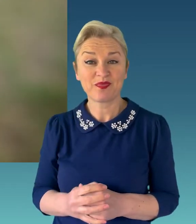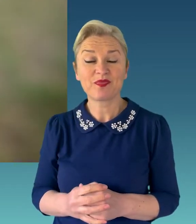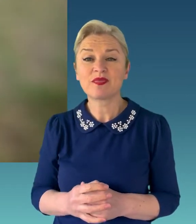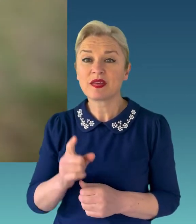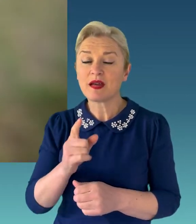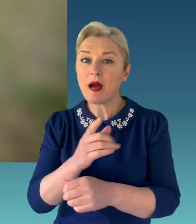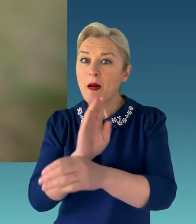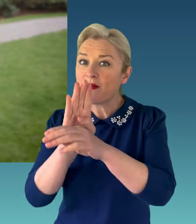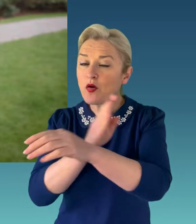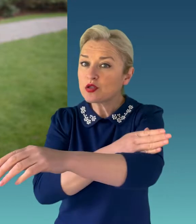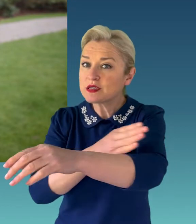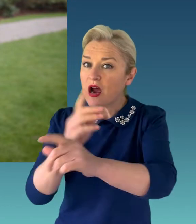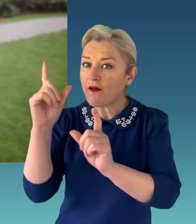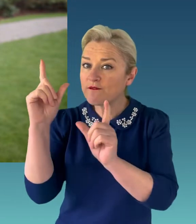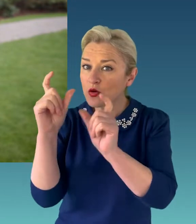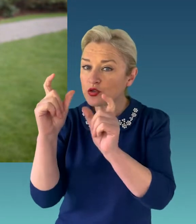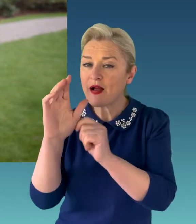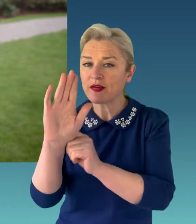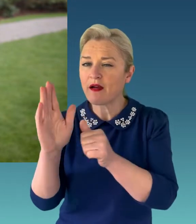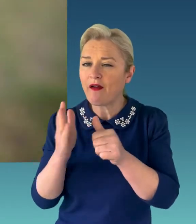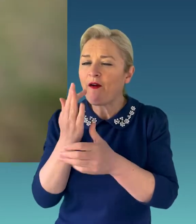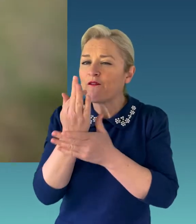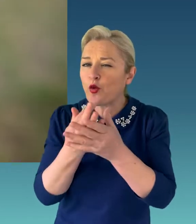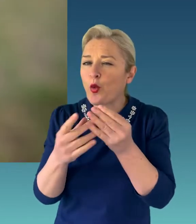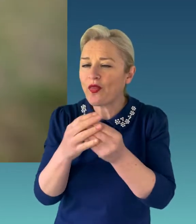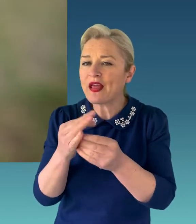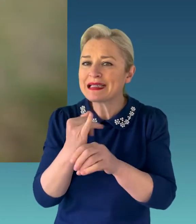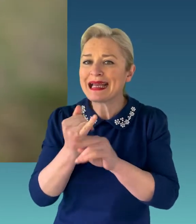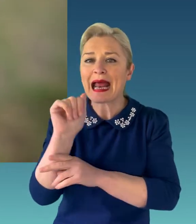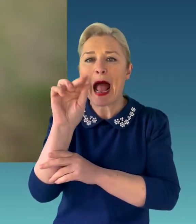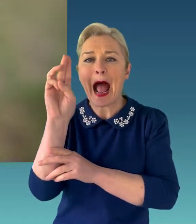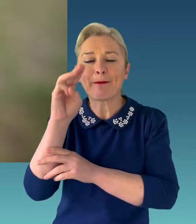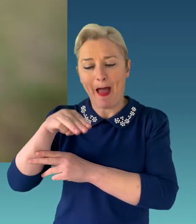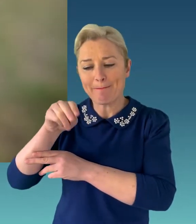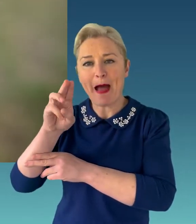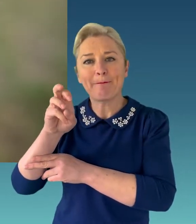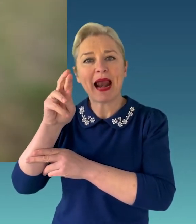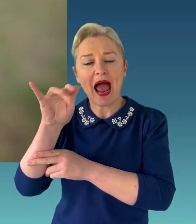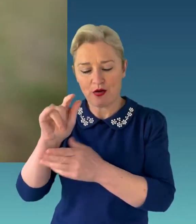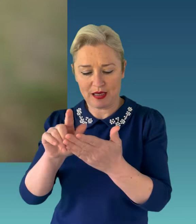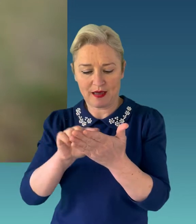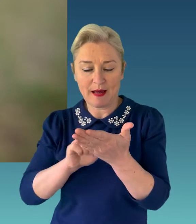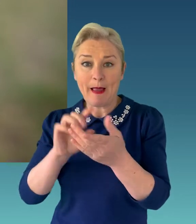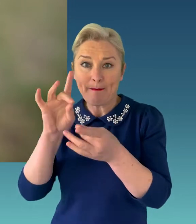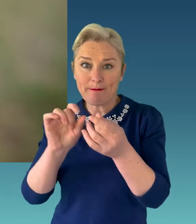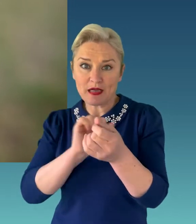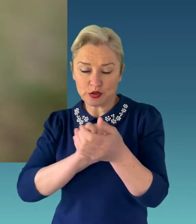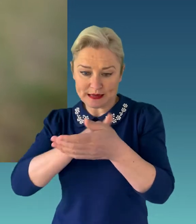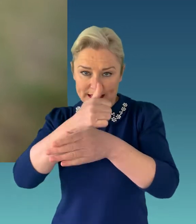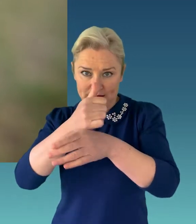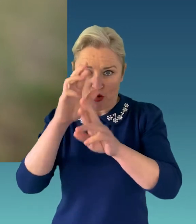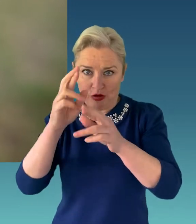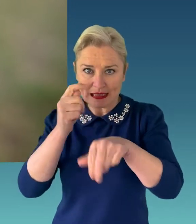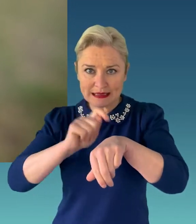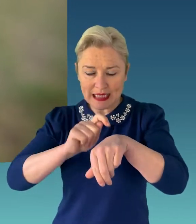Before you start snapping, there are a couple of things you need to do in the Mapillary app. Make sure it's set up to take photos at the right time interval. For